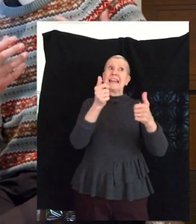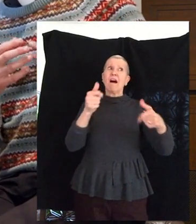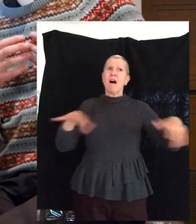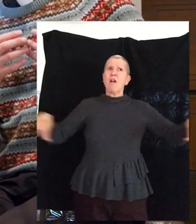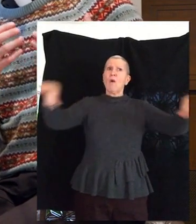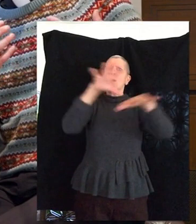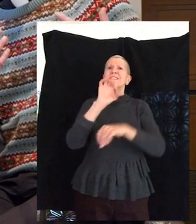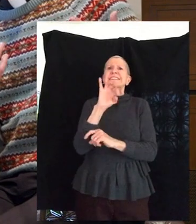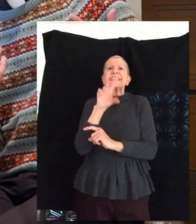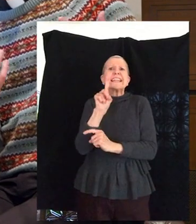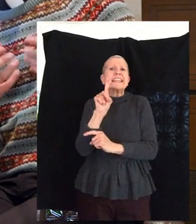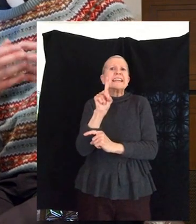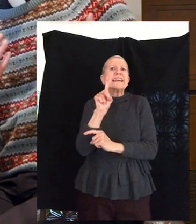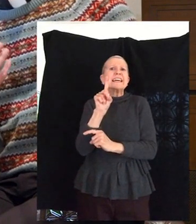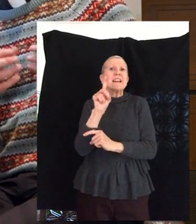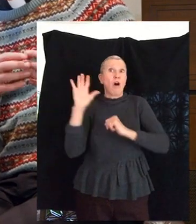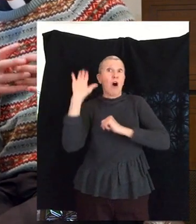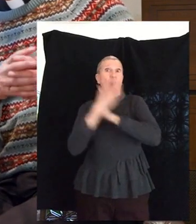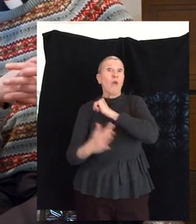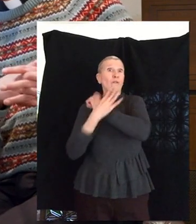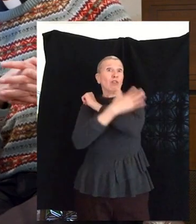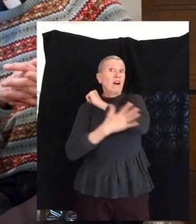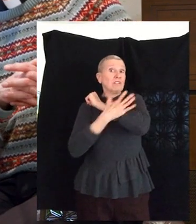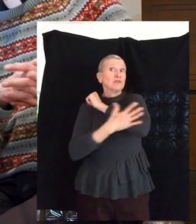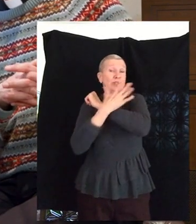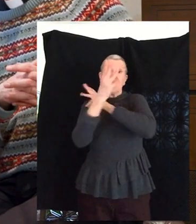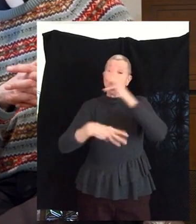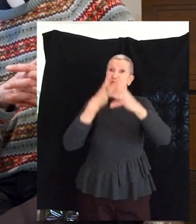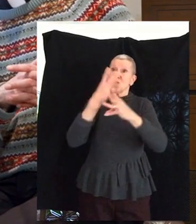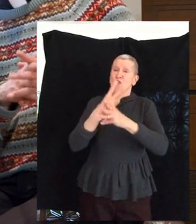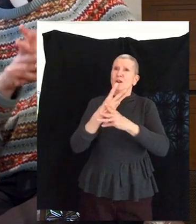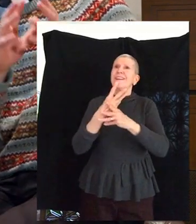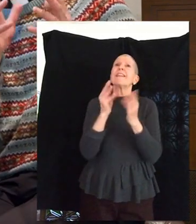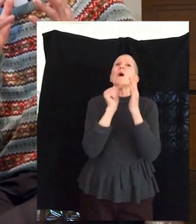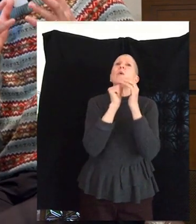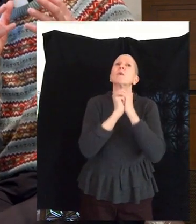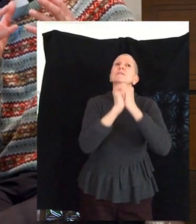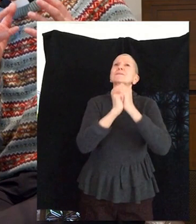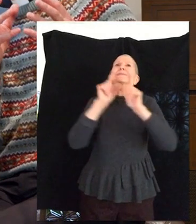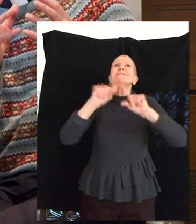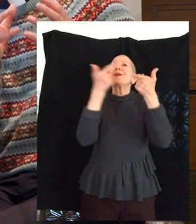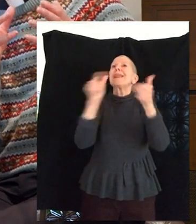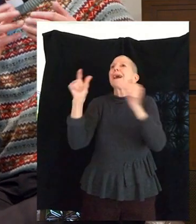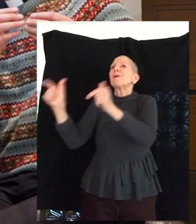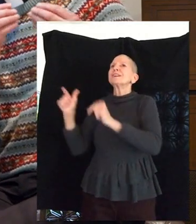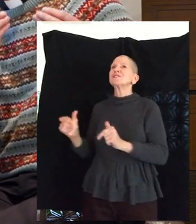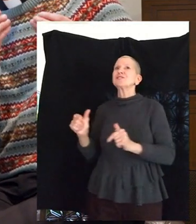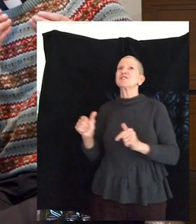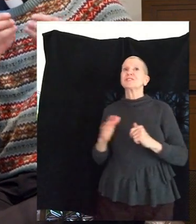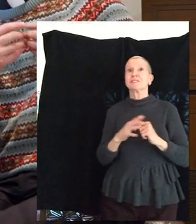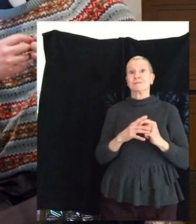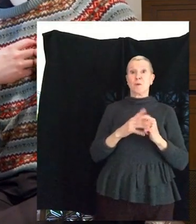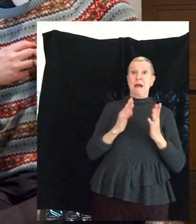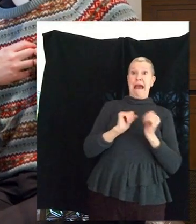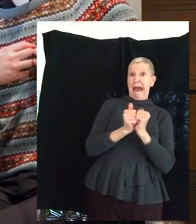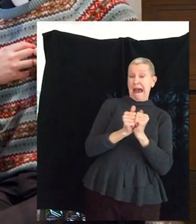synod and around the country and around the world who are worshiping today in a different language by simply singing Go Now With God in